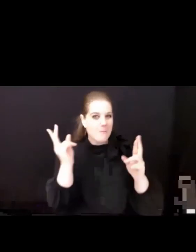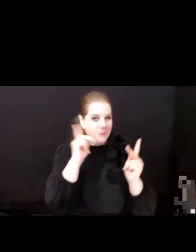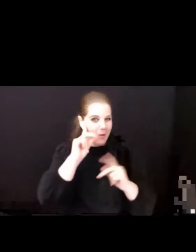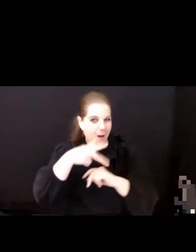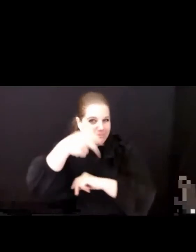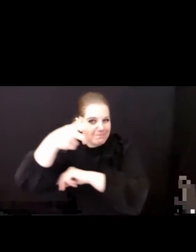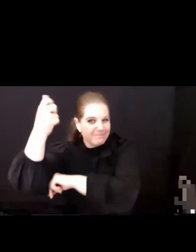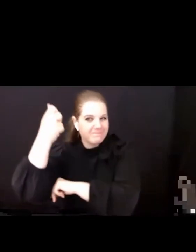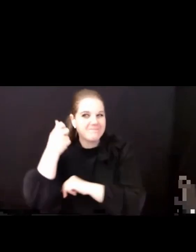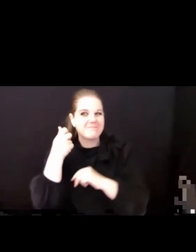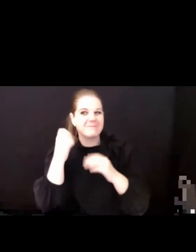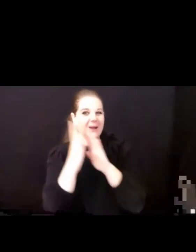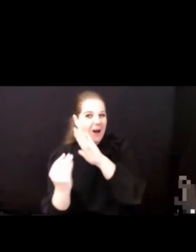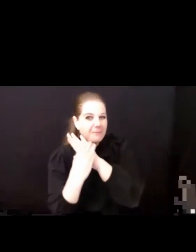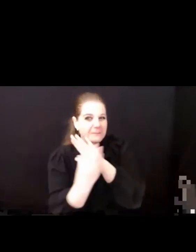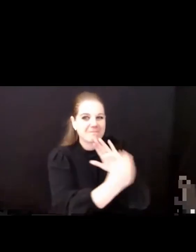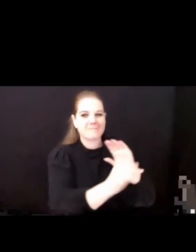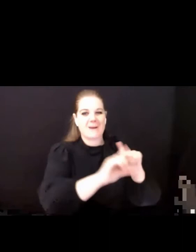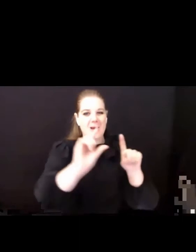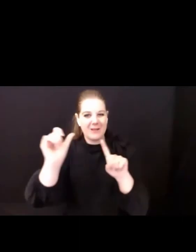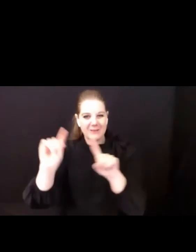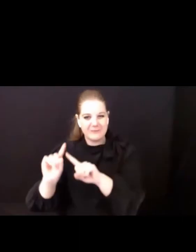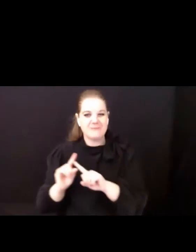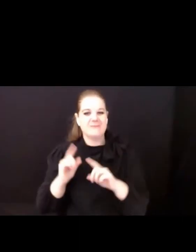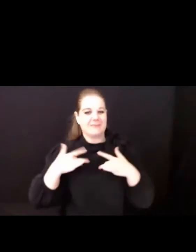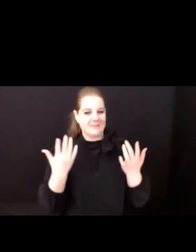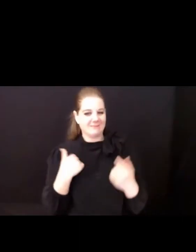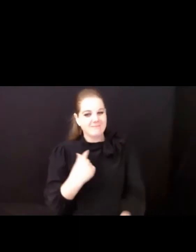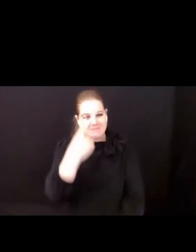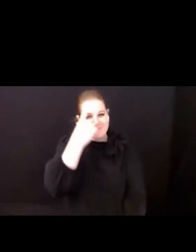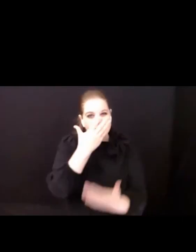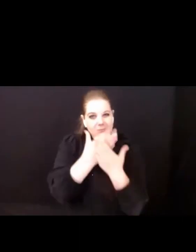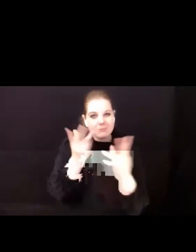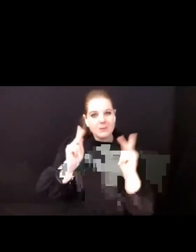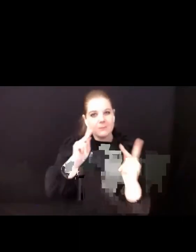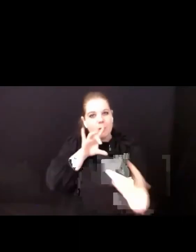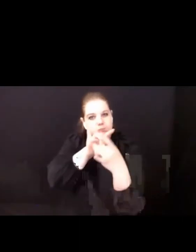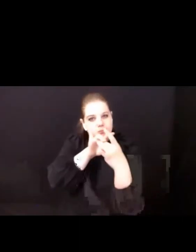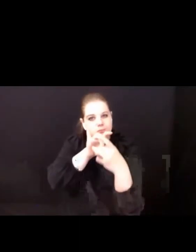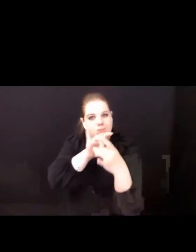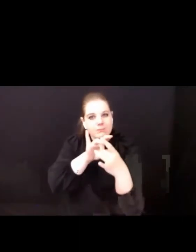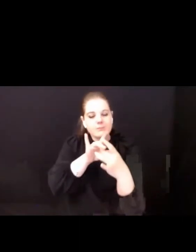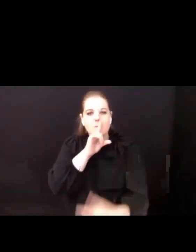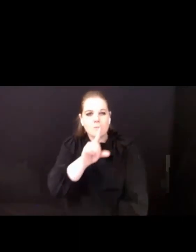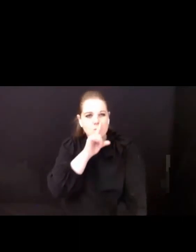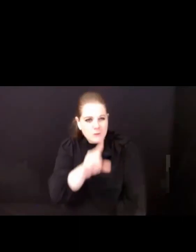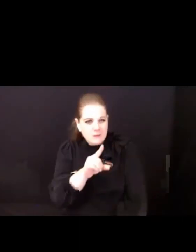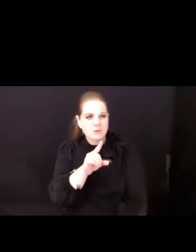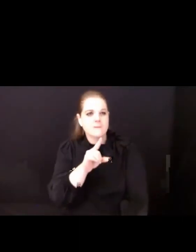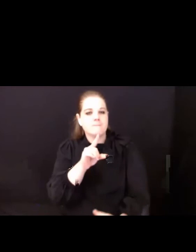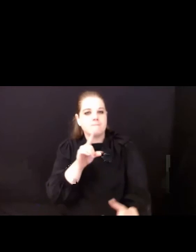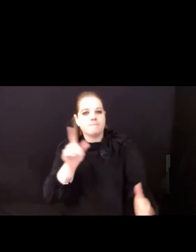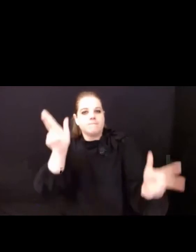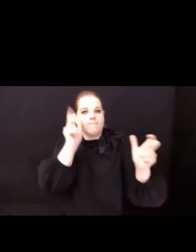it's been a great way, I think, to be connected and for people to be able to really take in such a